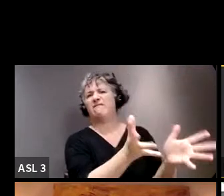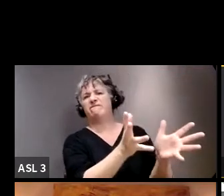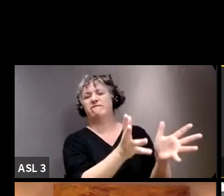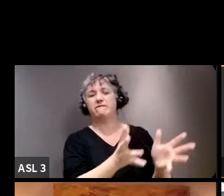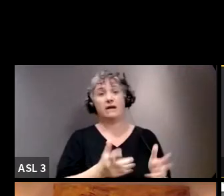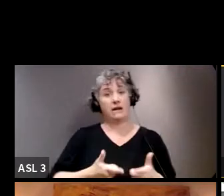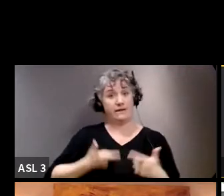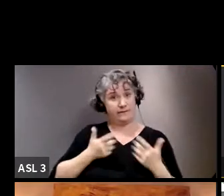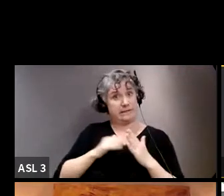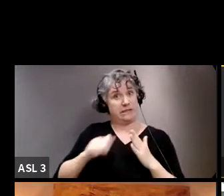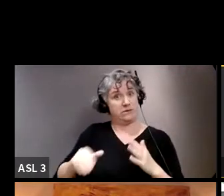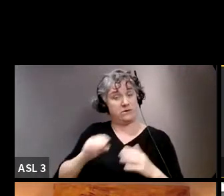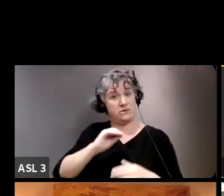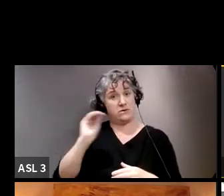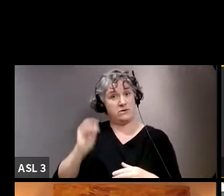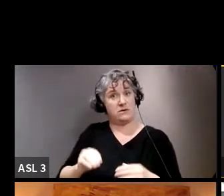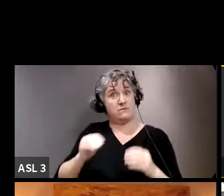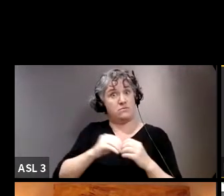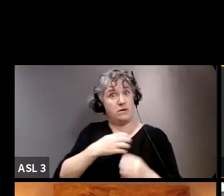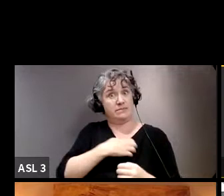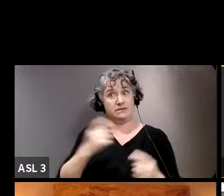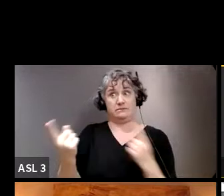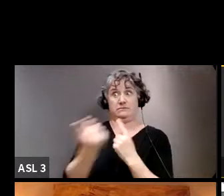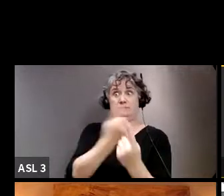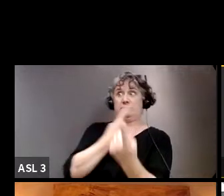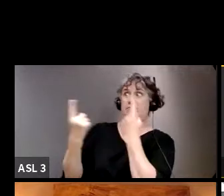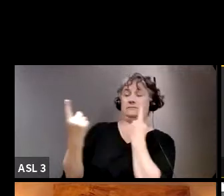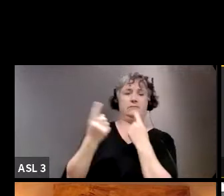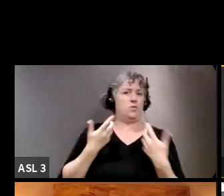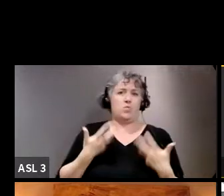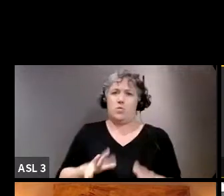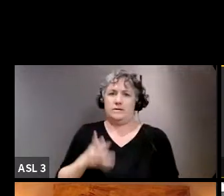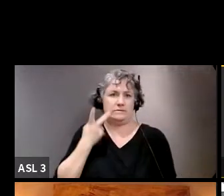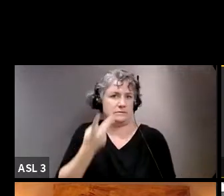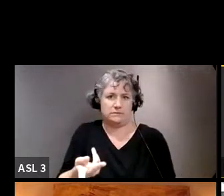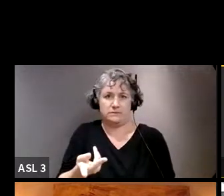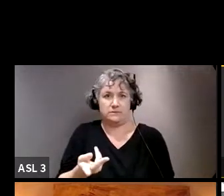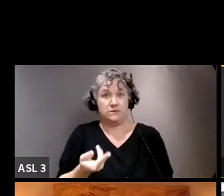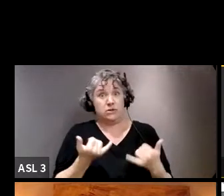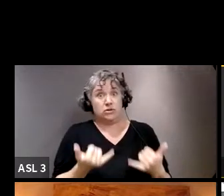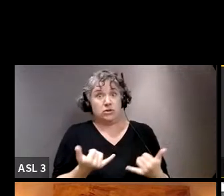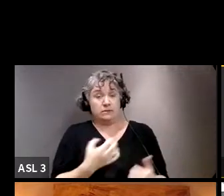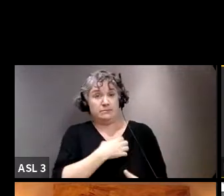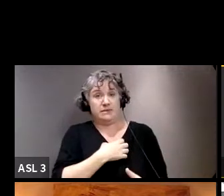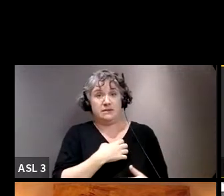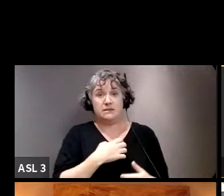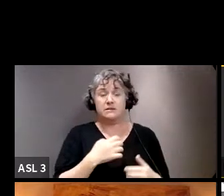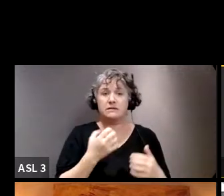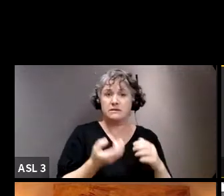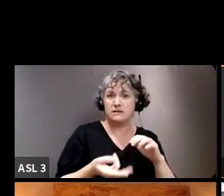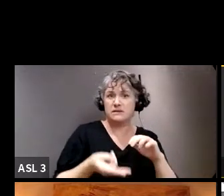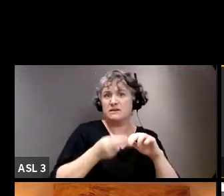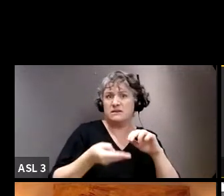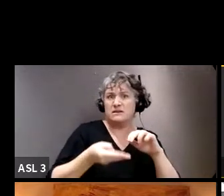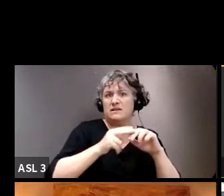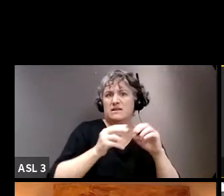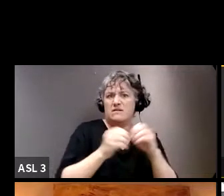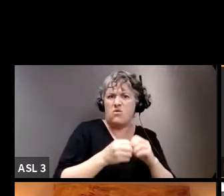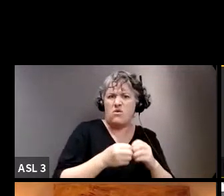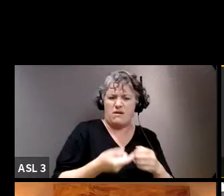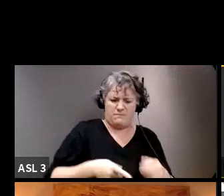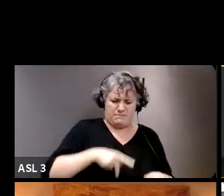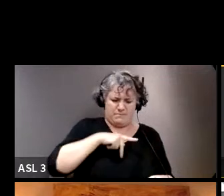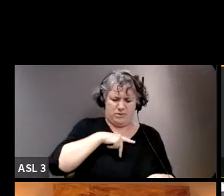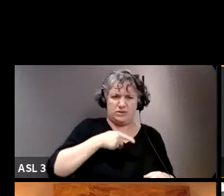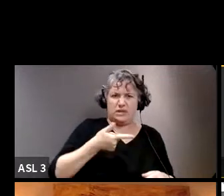ottawa and i do not want more police on our streets i do not want the police that we currently have to have a constantly escalating arsenal of personal weapons